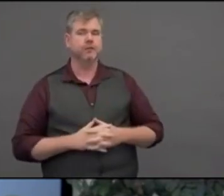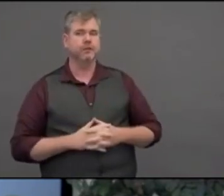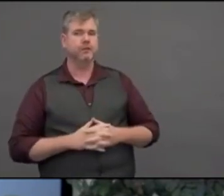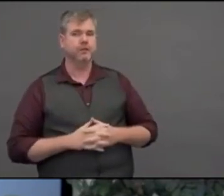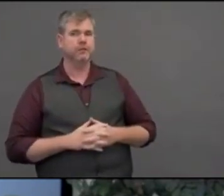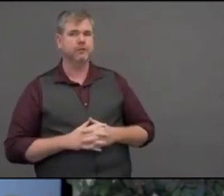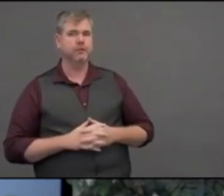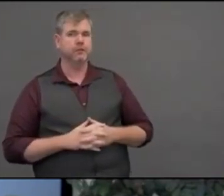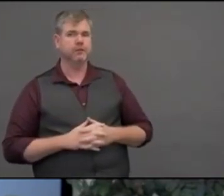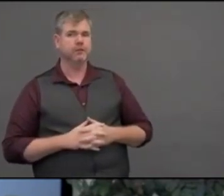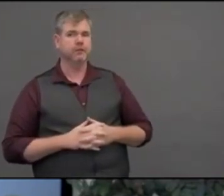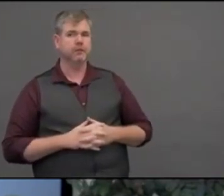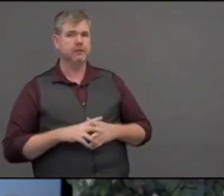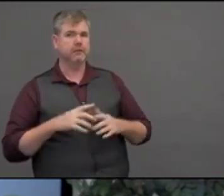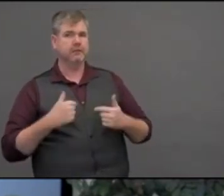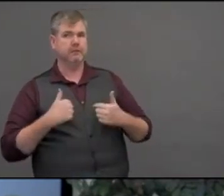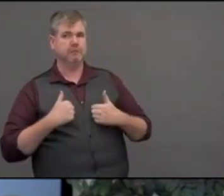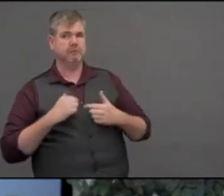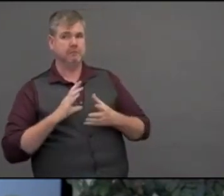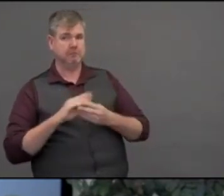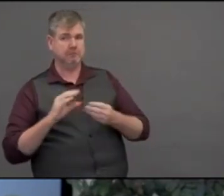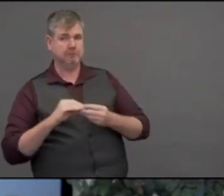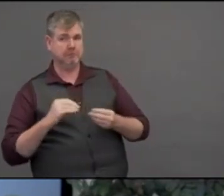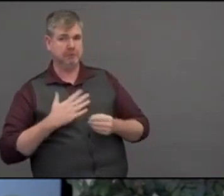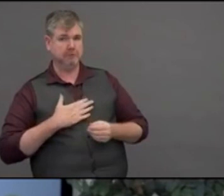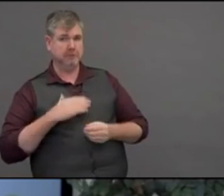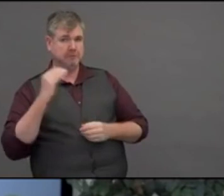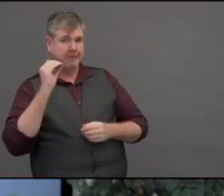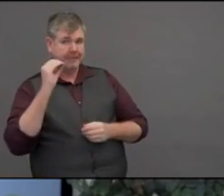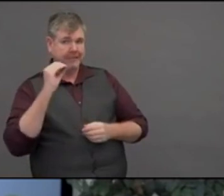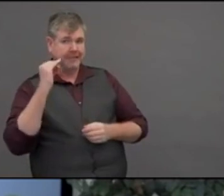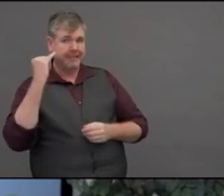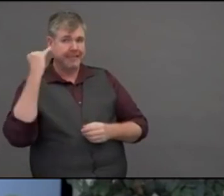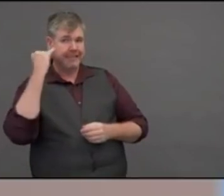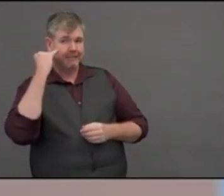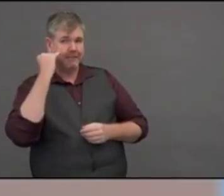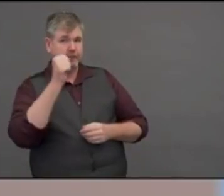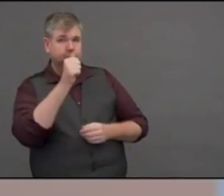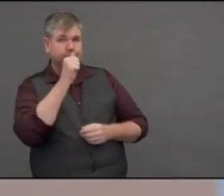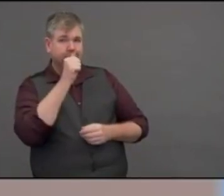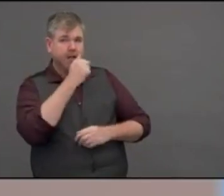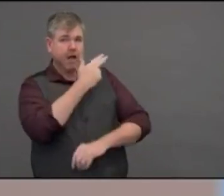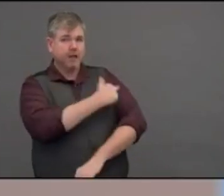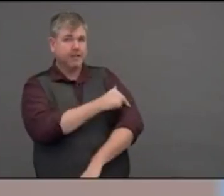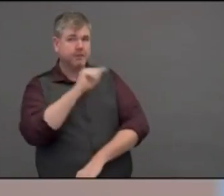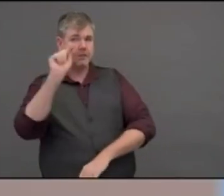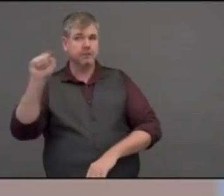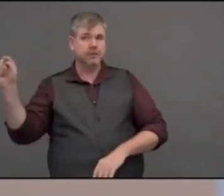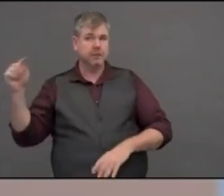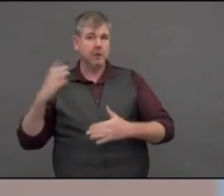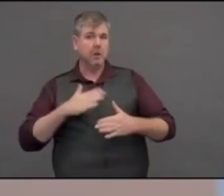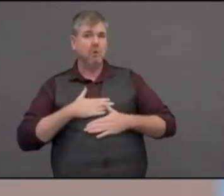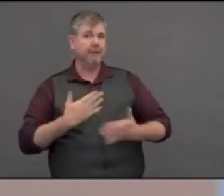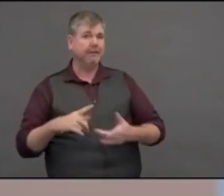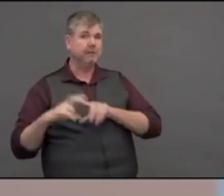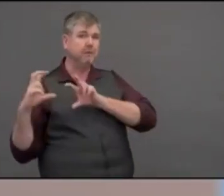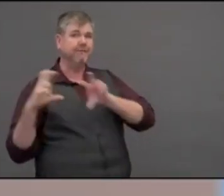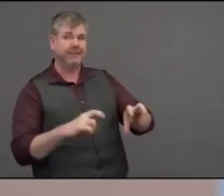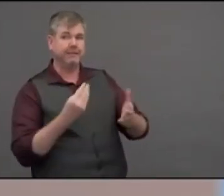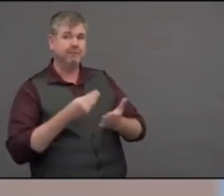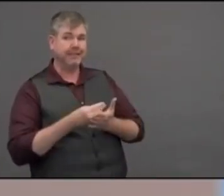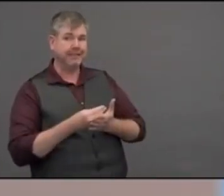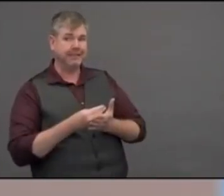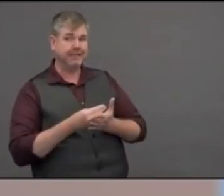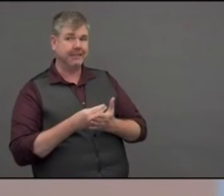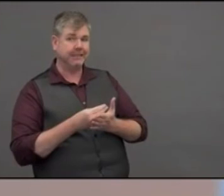talking. It seems to me that if these private hospitals are willing to put in the money to actually have the level